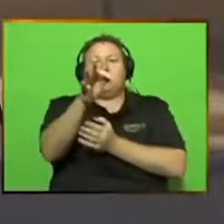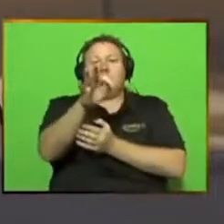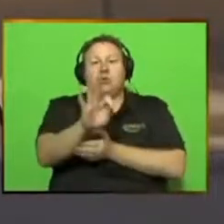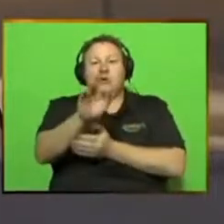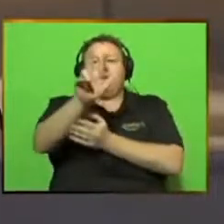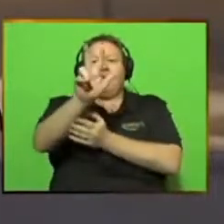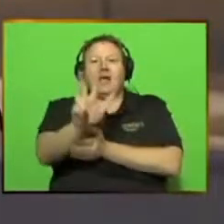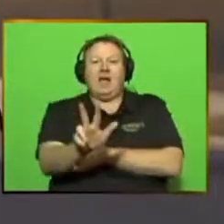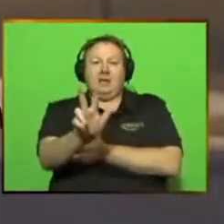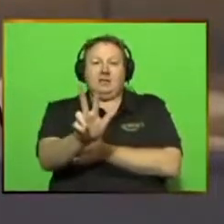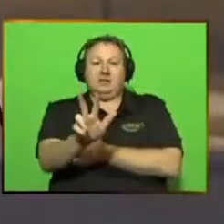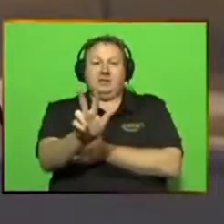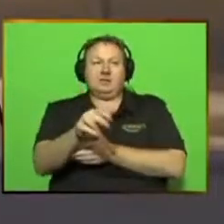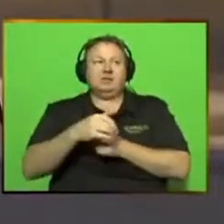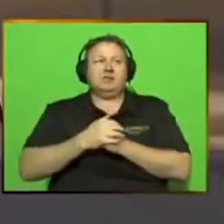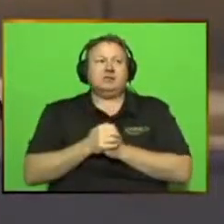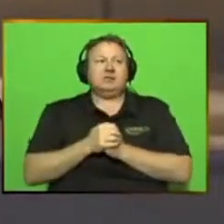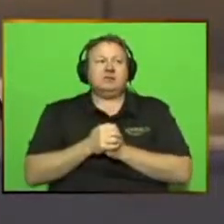338.